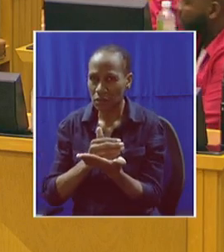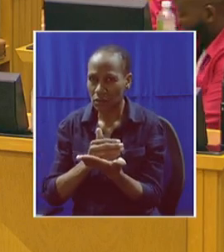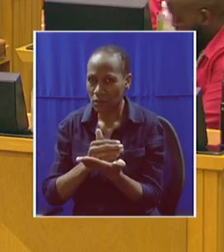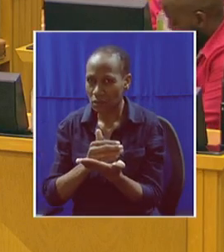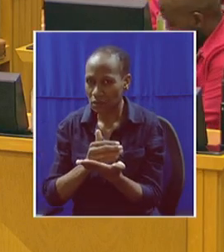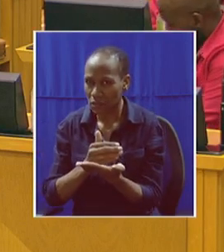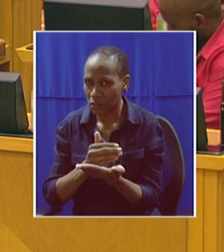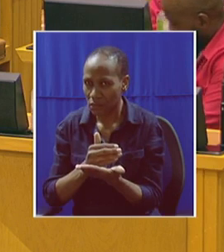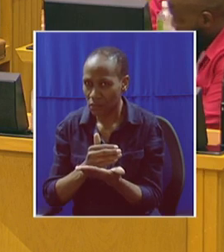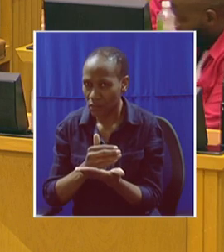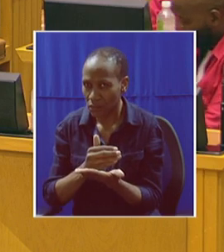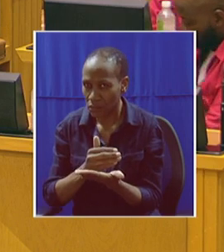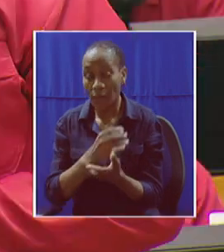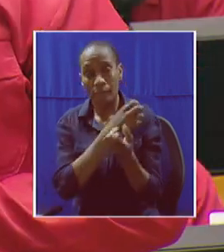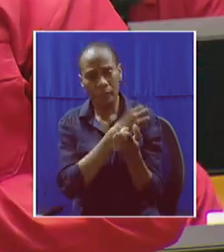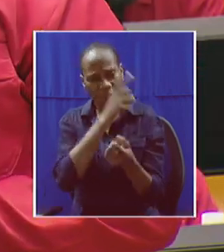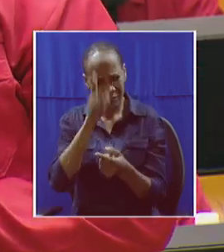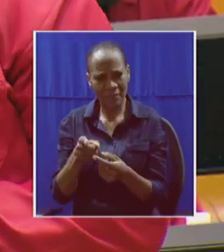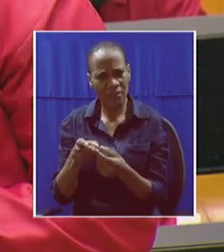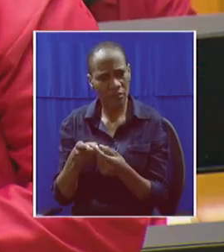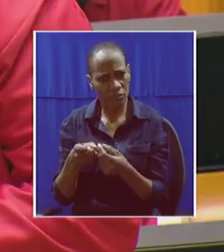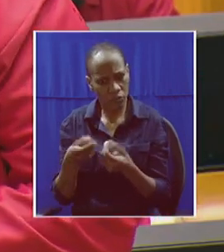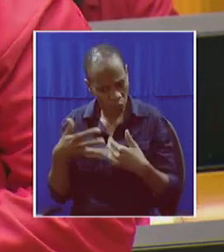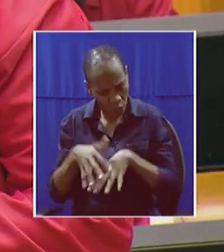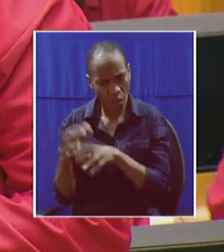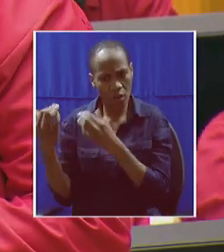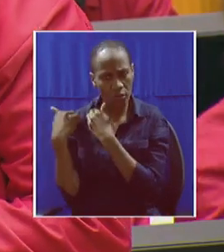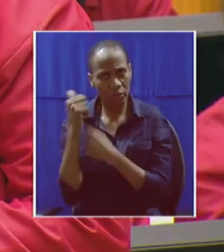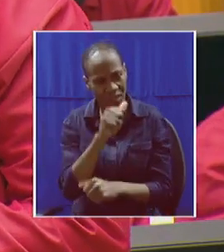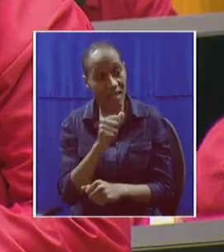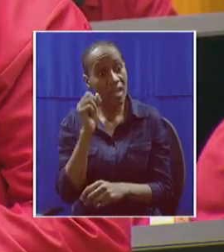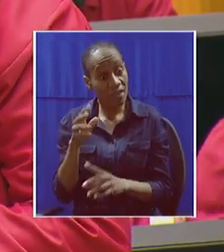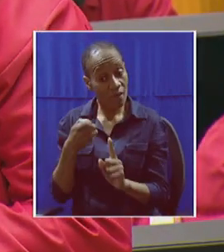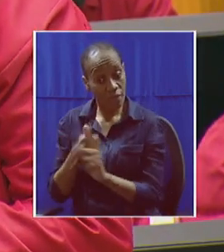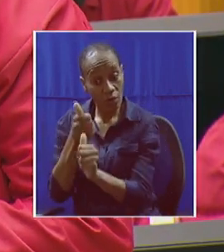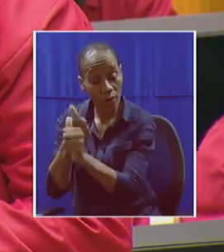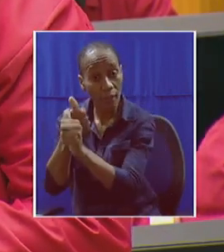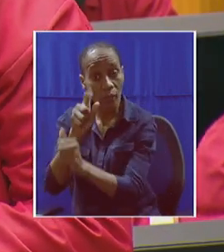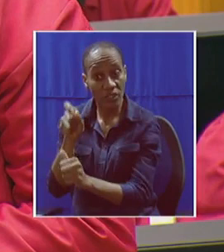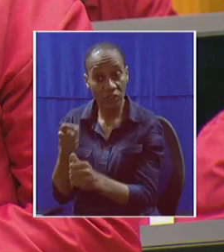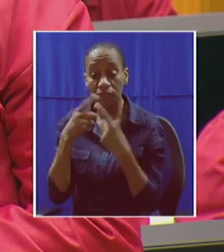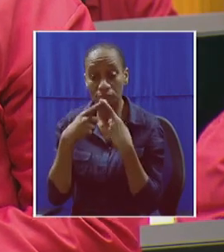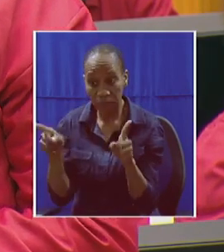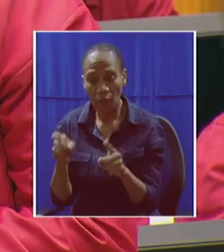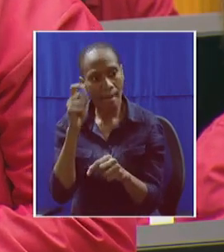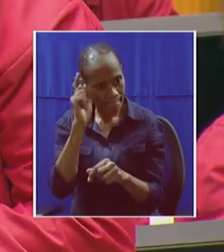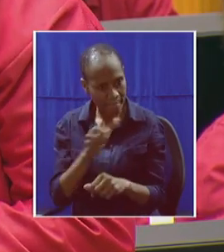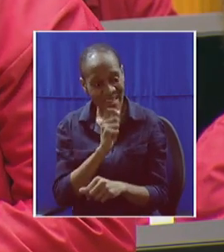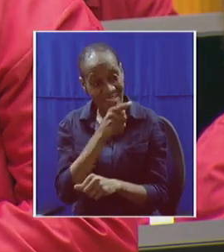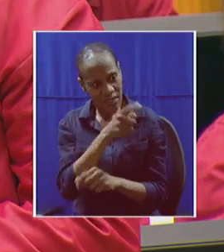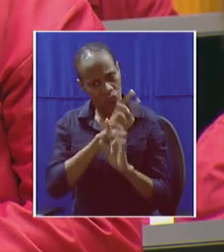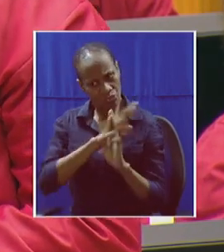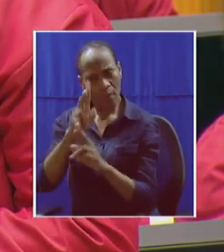elsewhere she must be responsible enough to know that followup questions that relate to the main question we'll speak to issues of